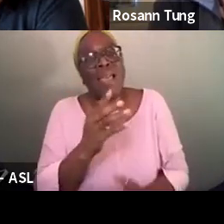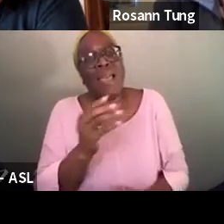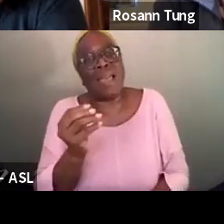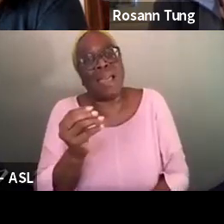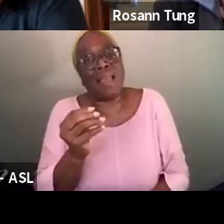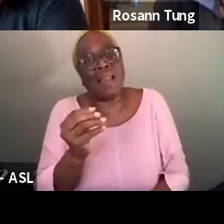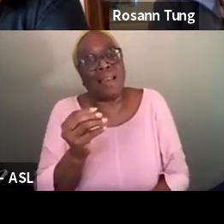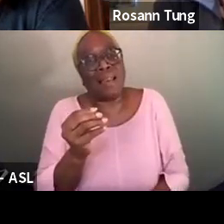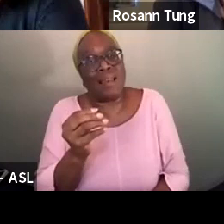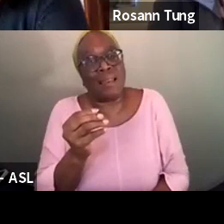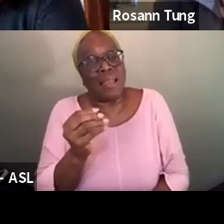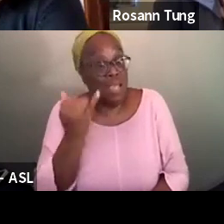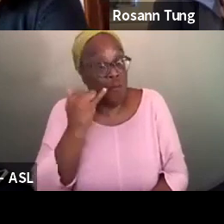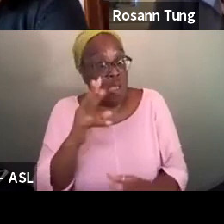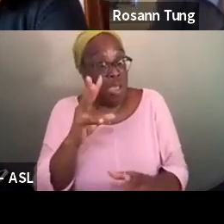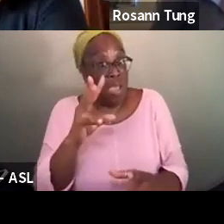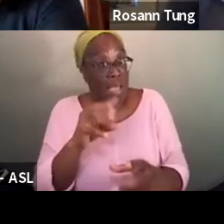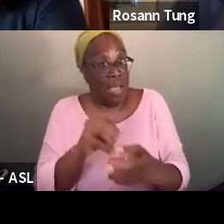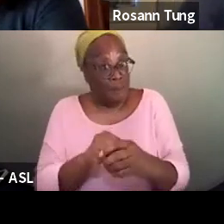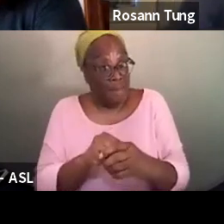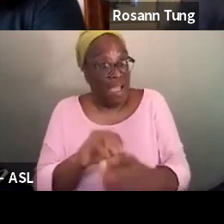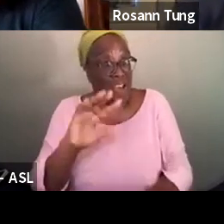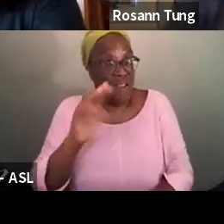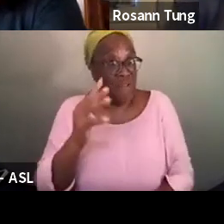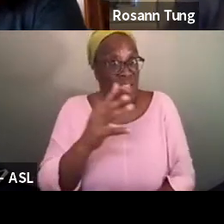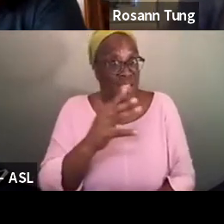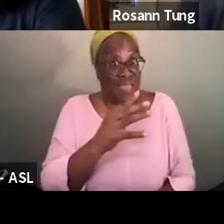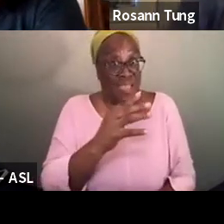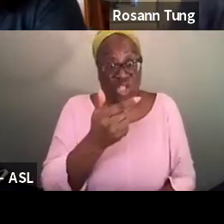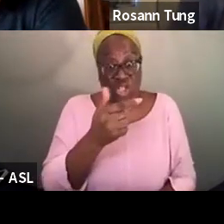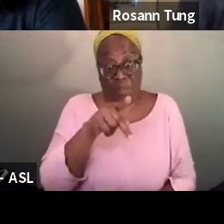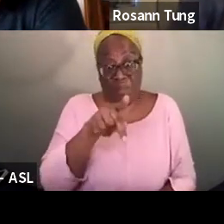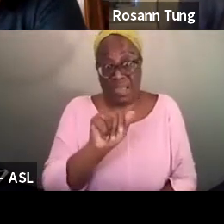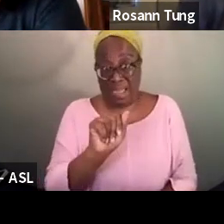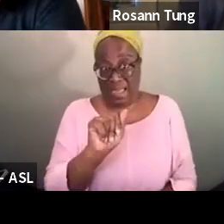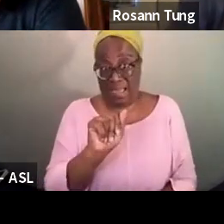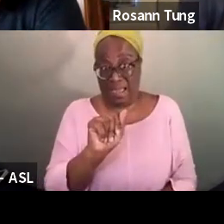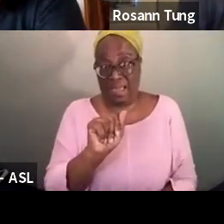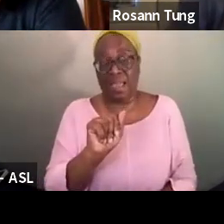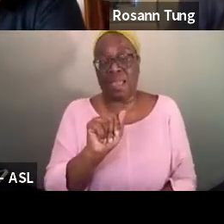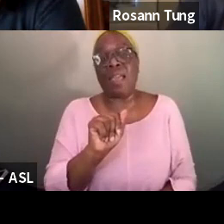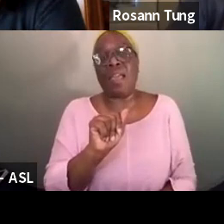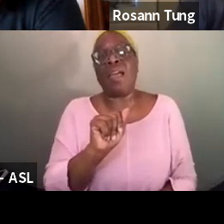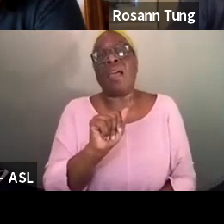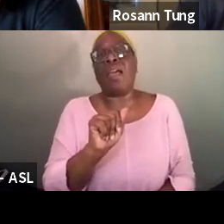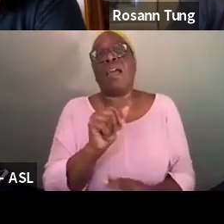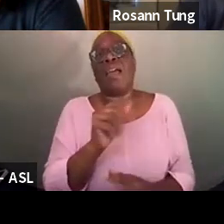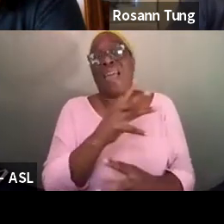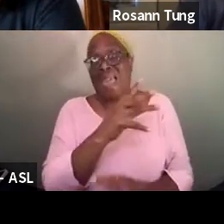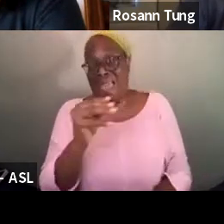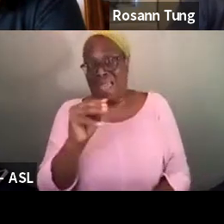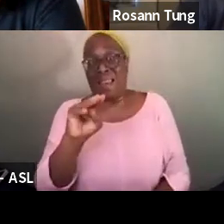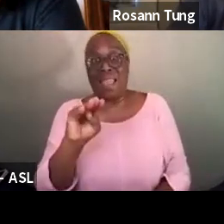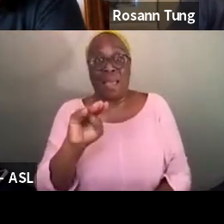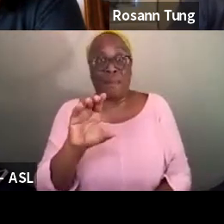can, by combining both a 5th grade GPA lens as well as an MCAS